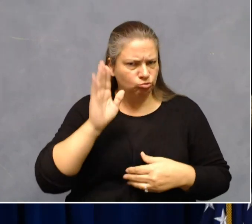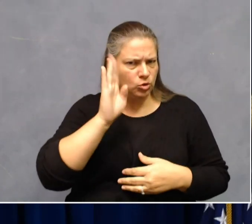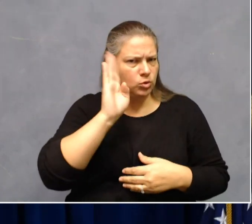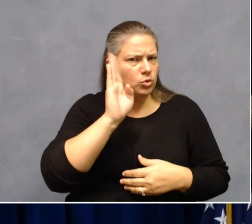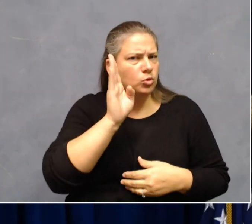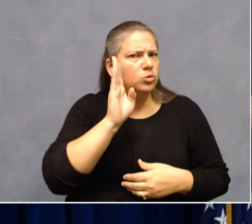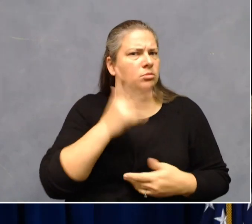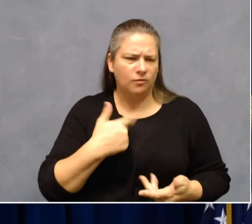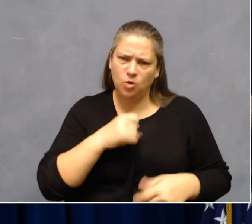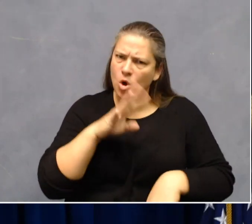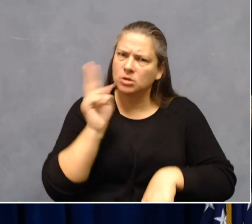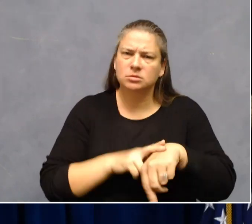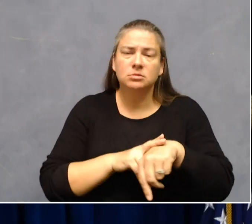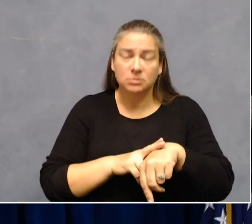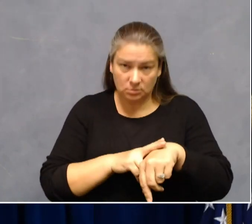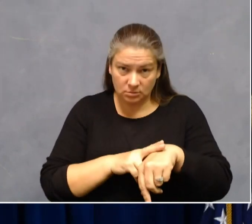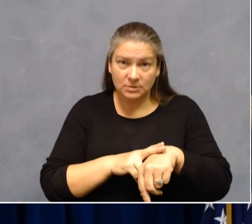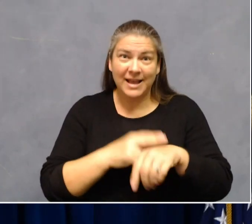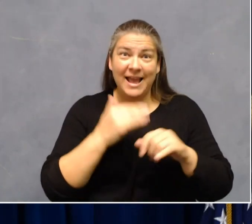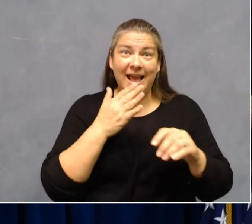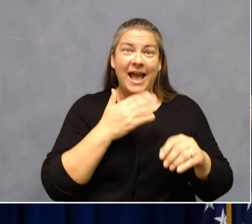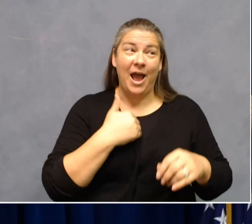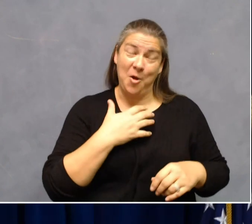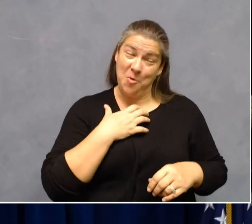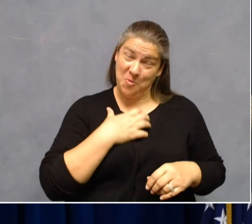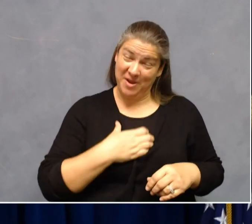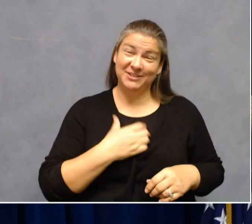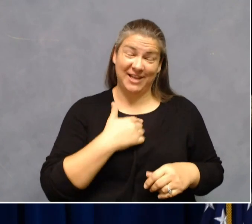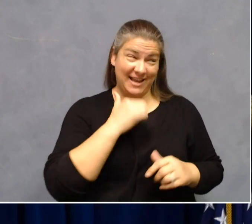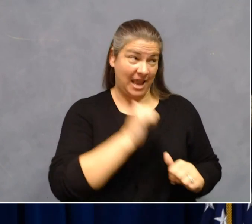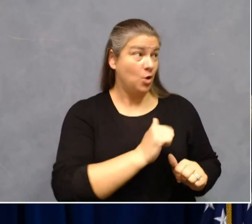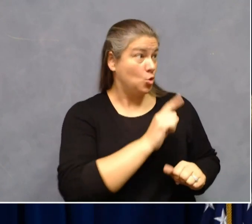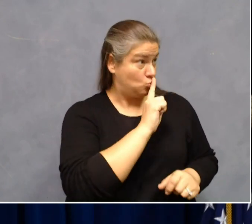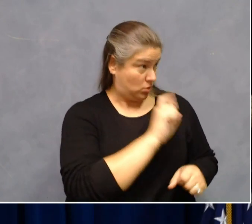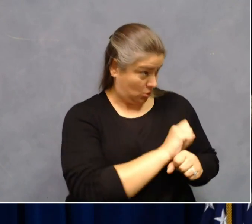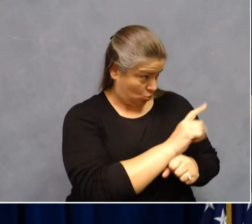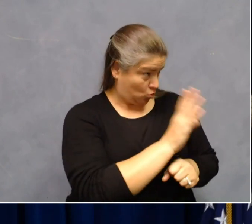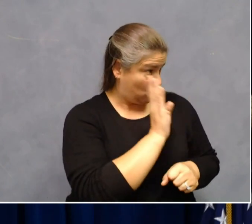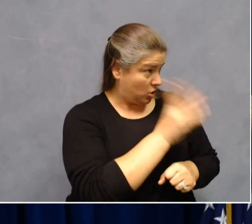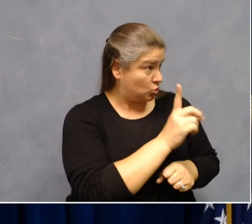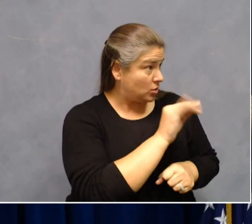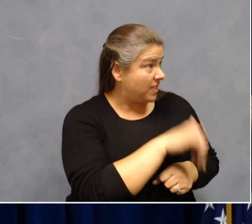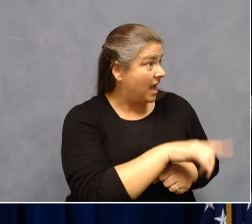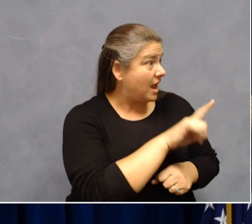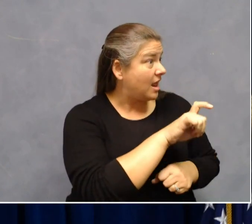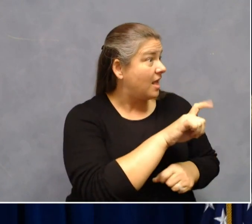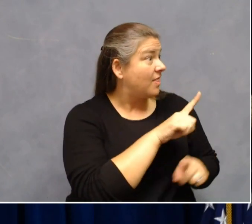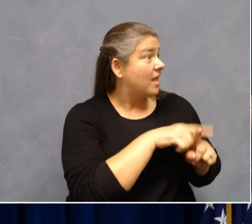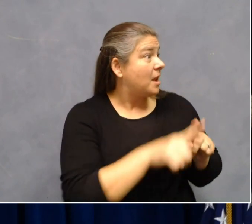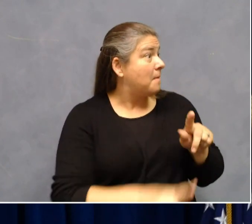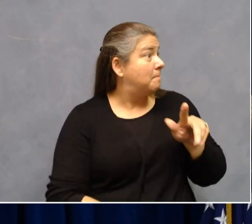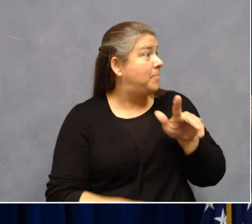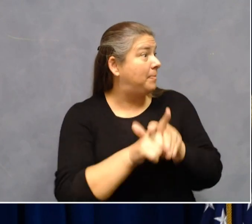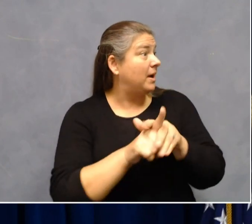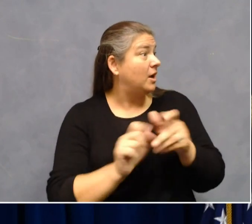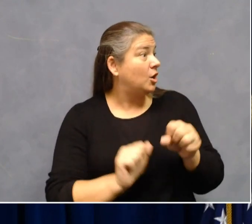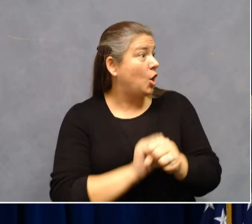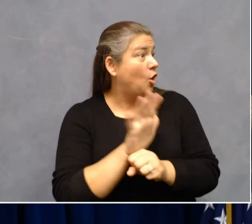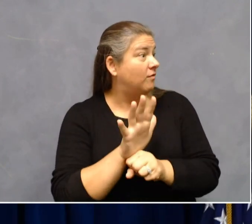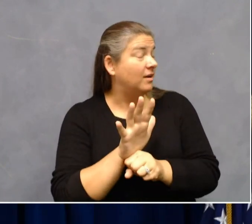Well, I wish in many ways we had recorded that pre-COVID, because all we're asking people to do is wear a